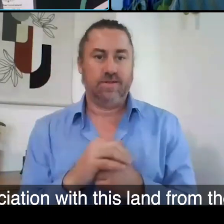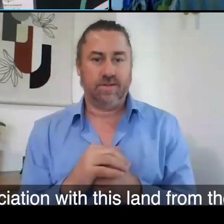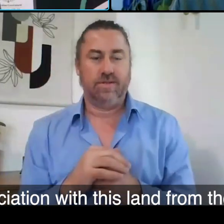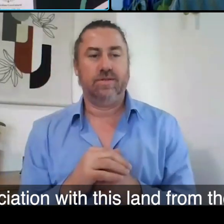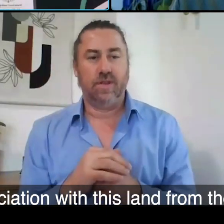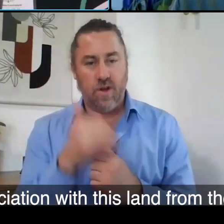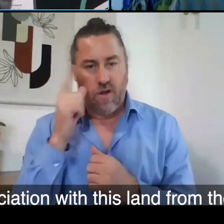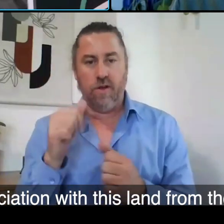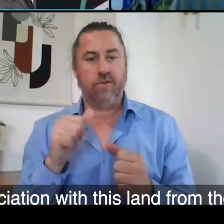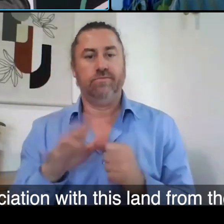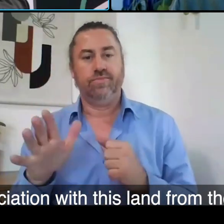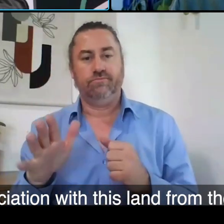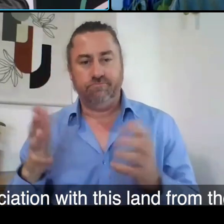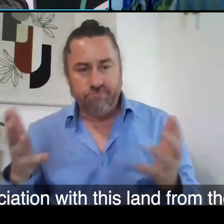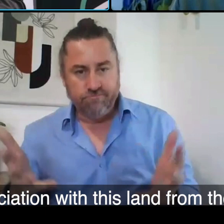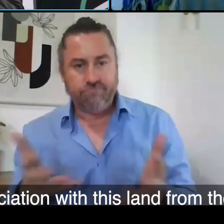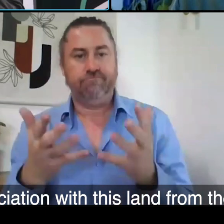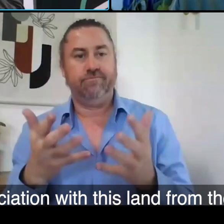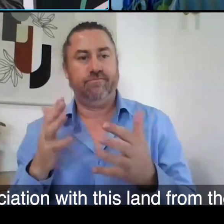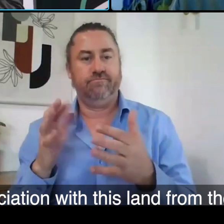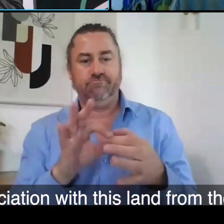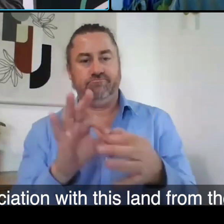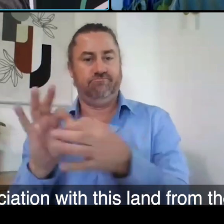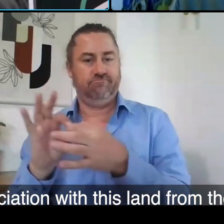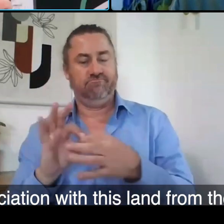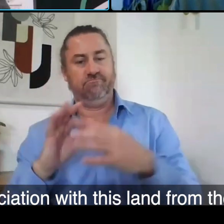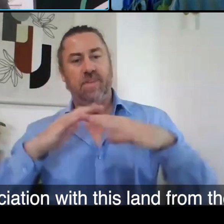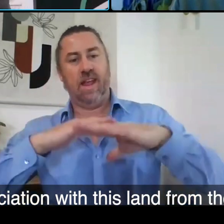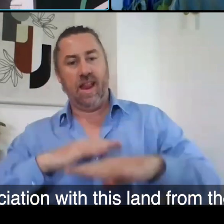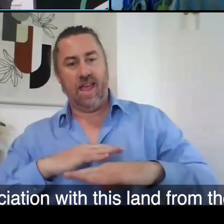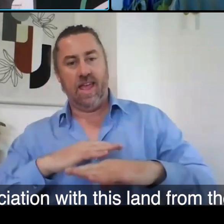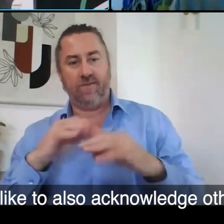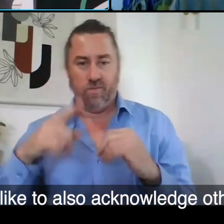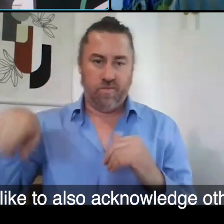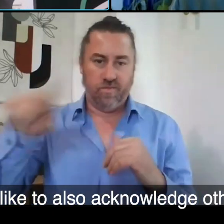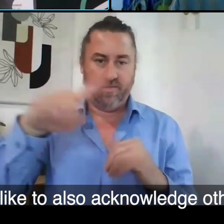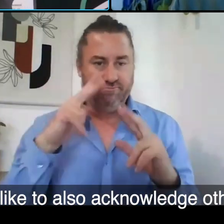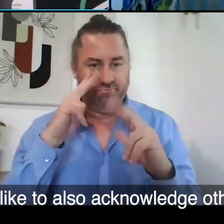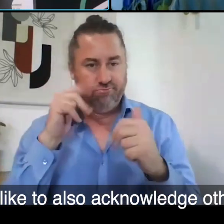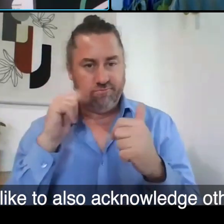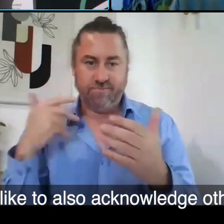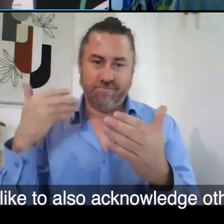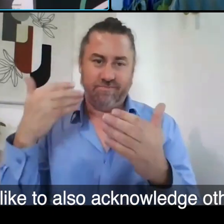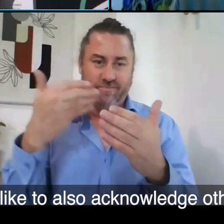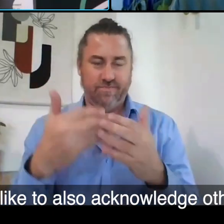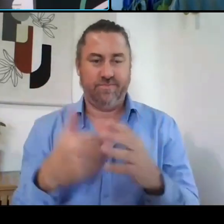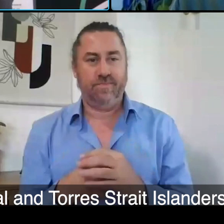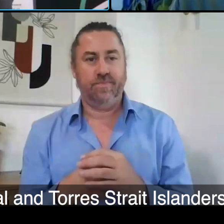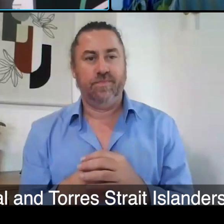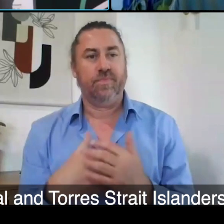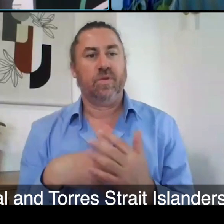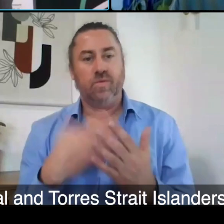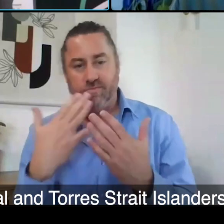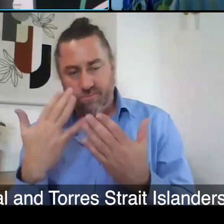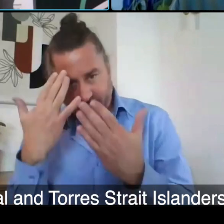and continuing association with this land from those custodians. I'd like to also acknowledge other